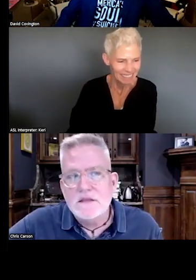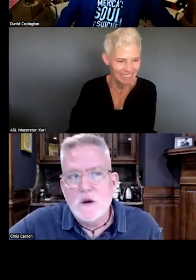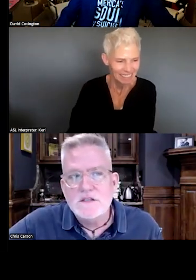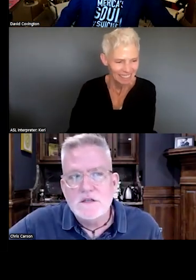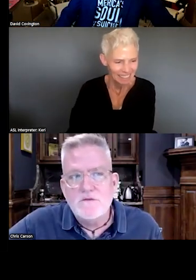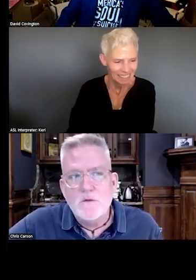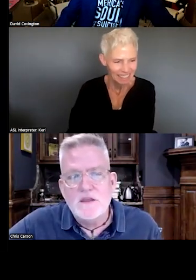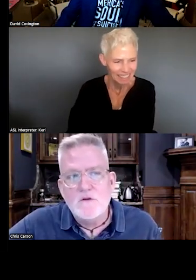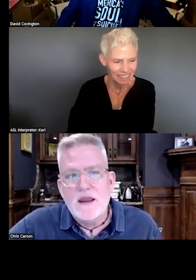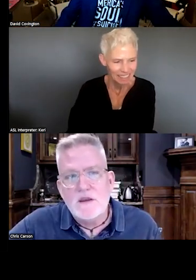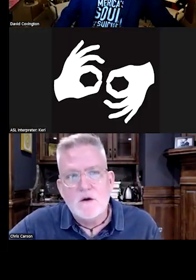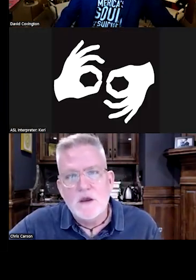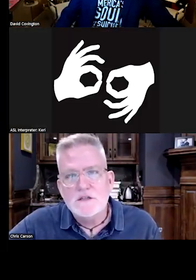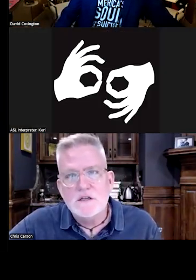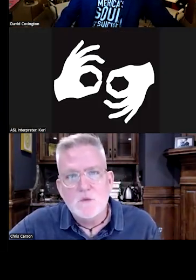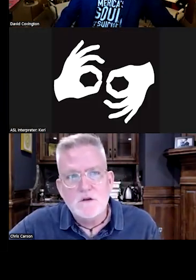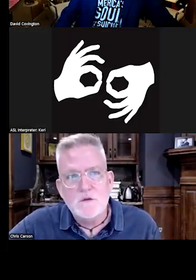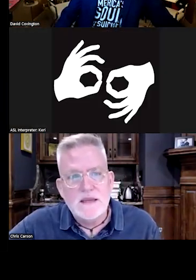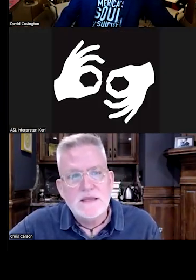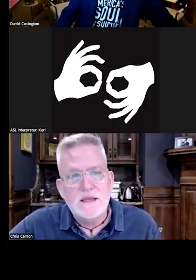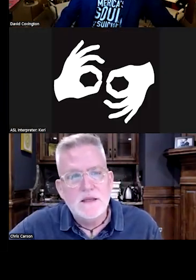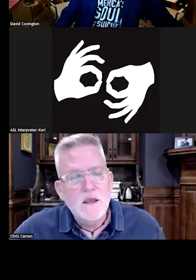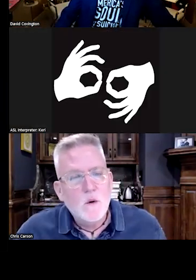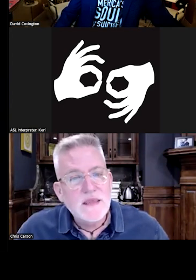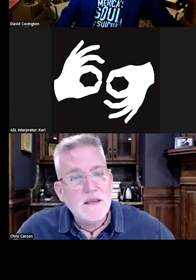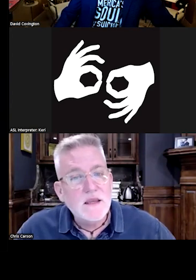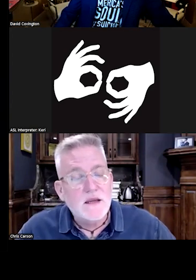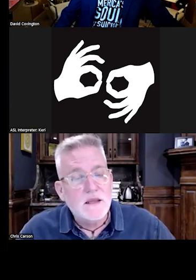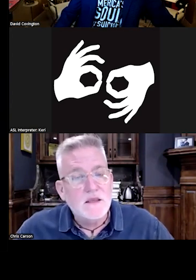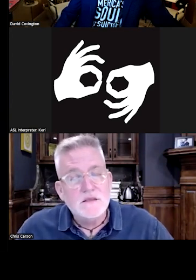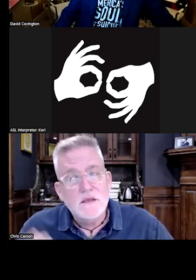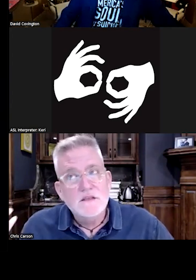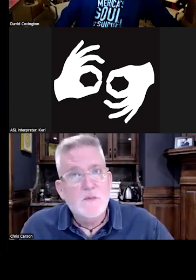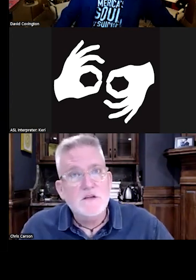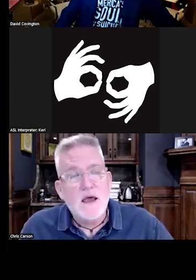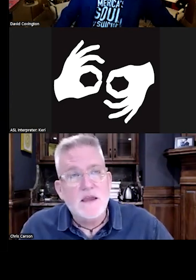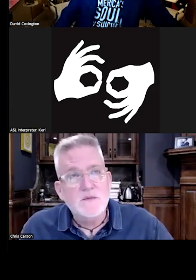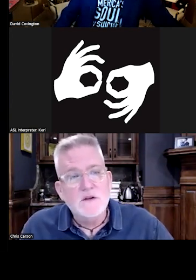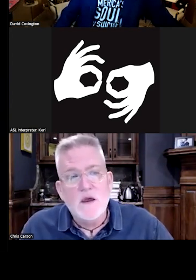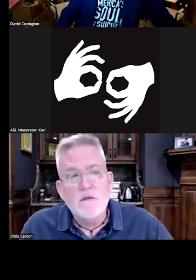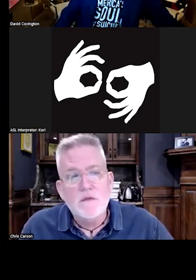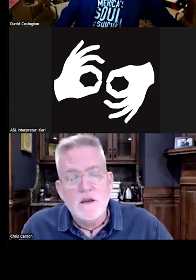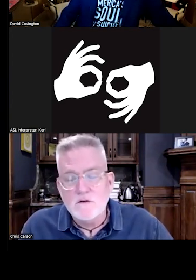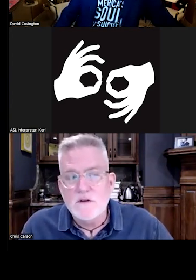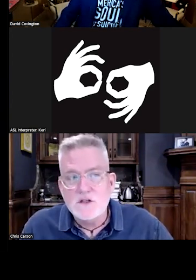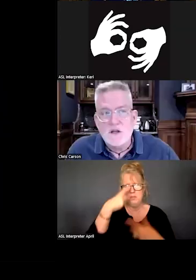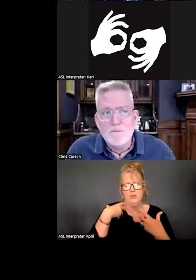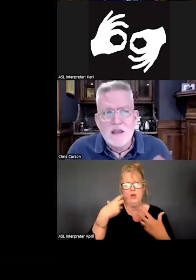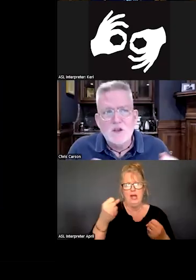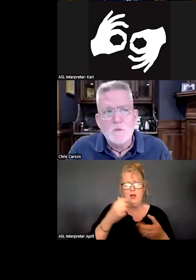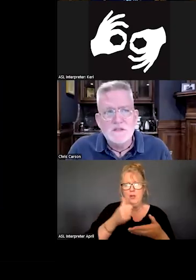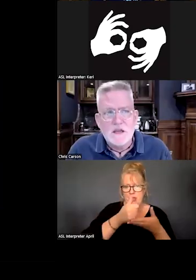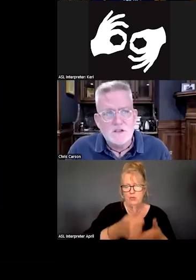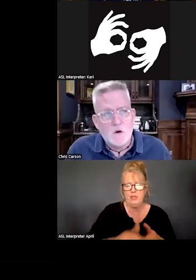That's the question for me. The driving question is, what do they need? What they need is specialized mental health intervention